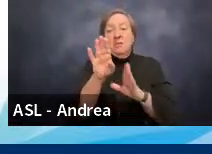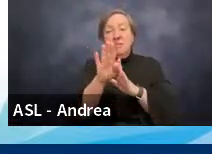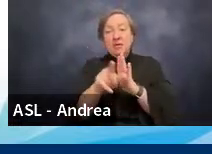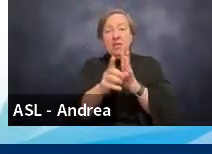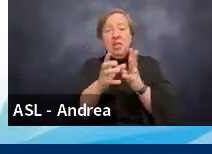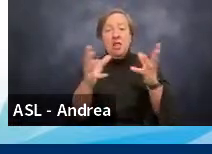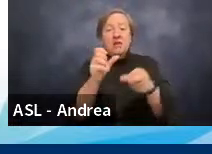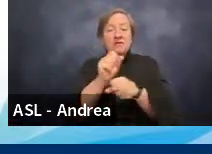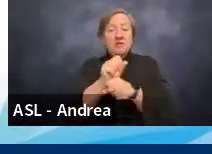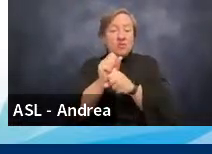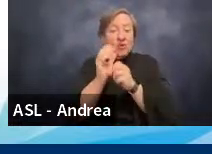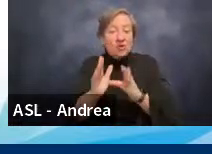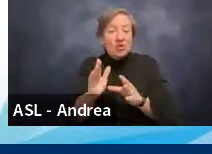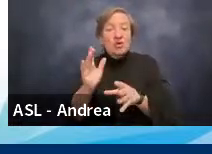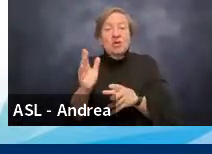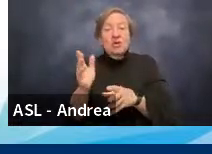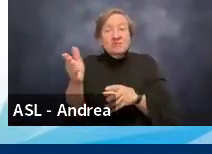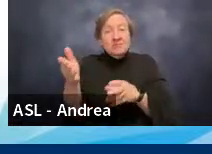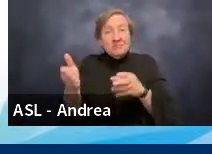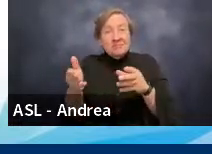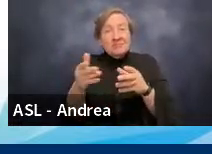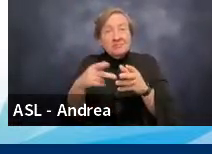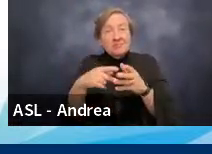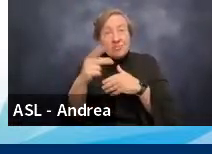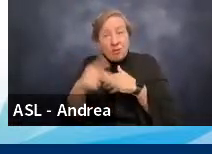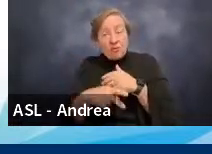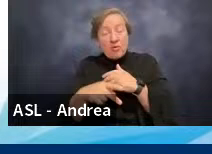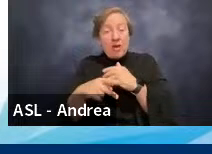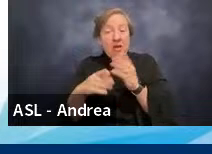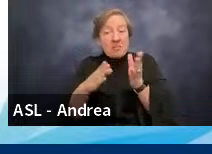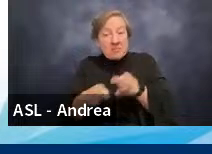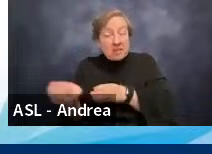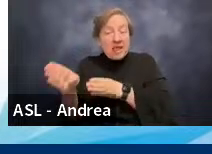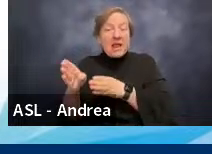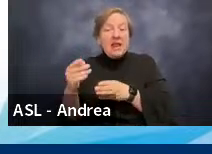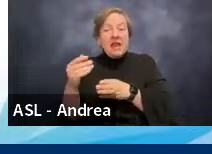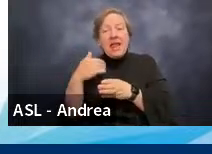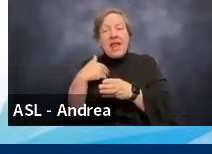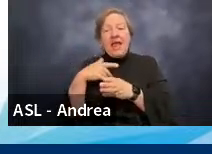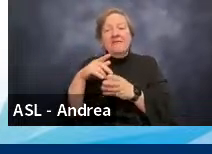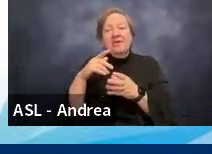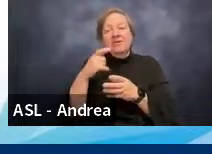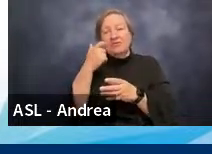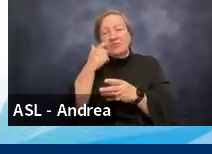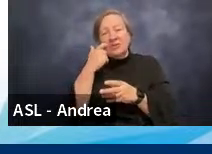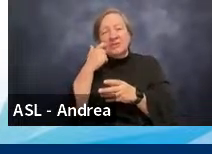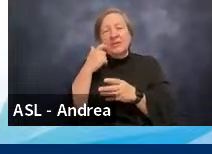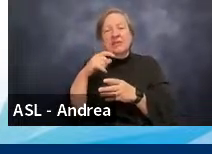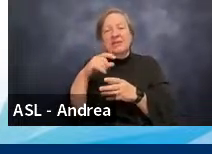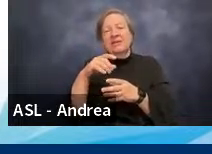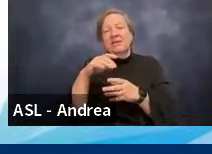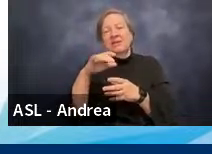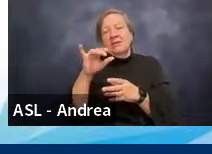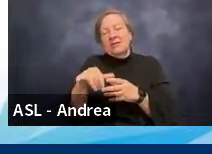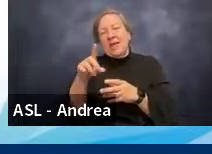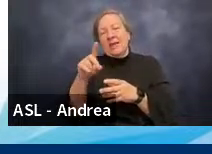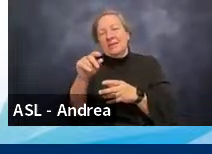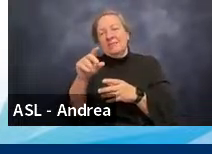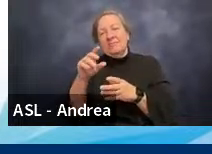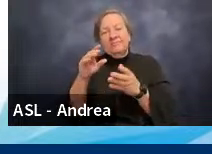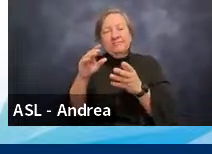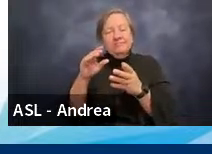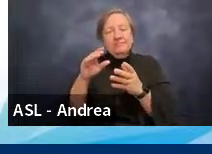plan have the data of the more recent workforce market study that you're all very familiar